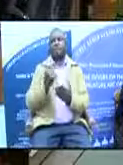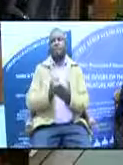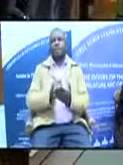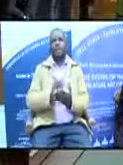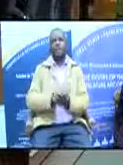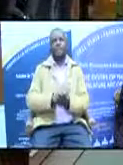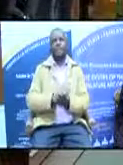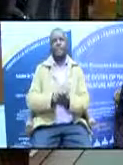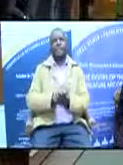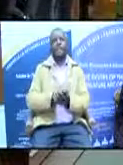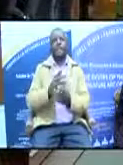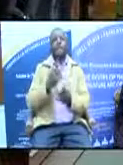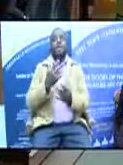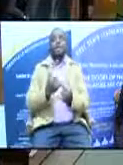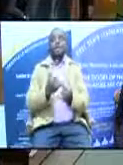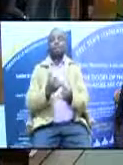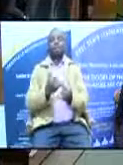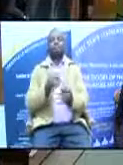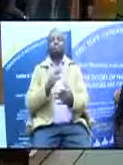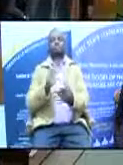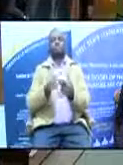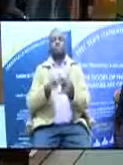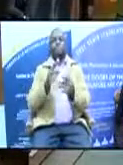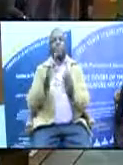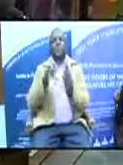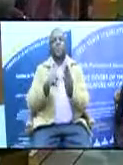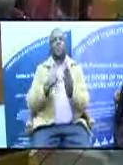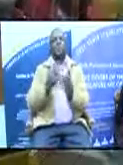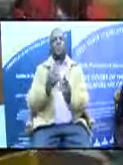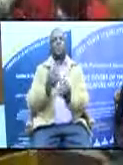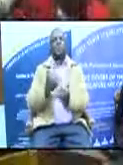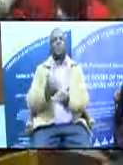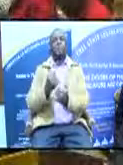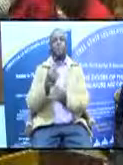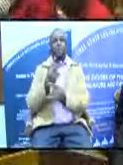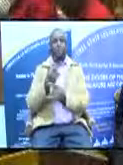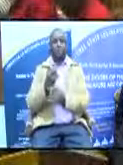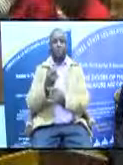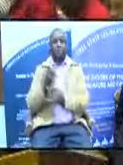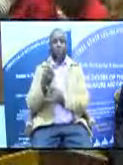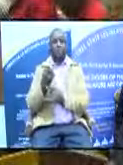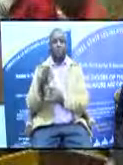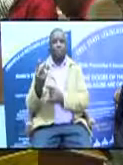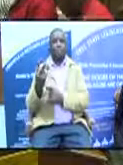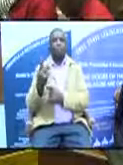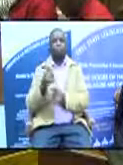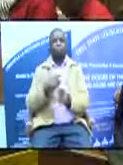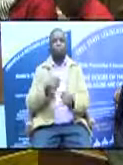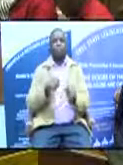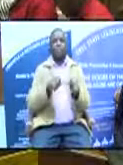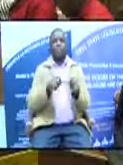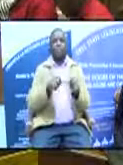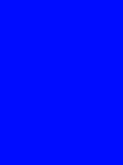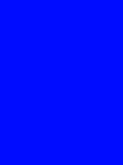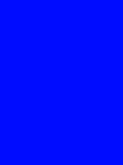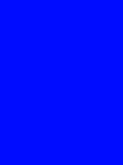The second reading debate on appropriation bill 2 of 2022 to be continued with vote